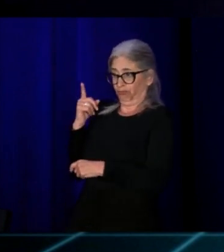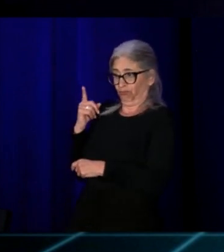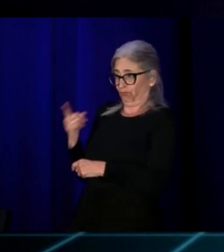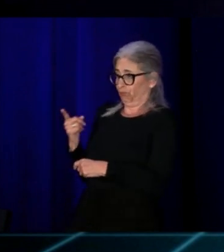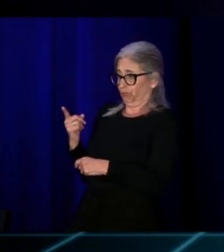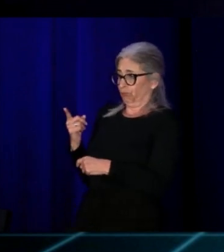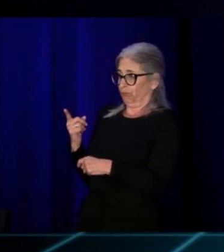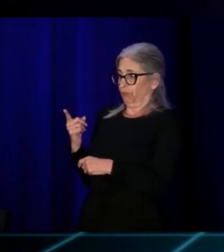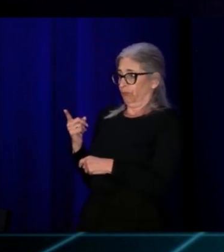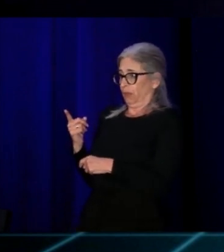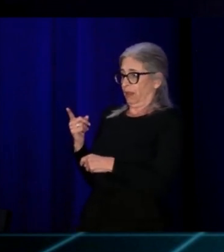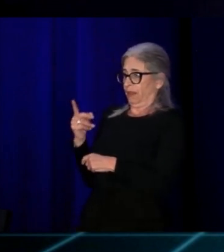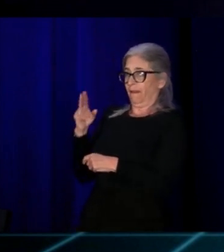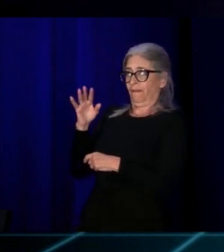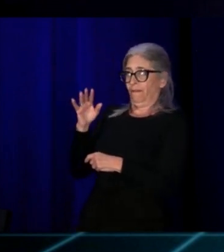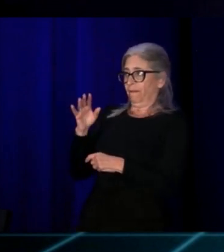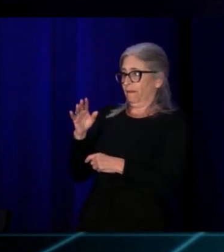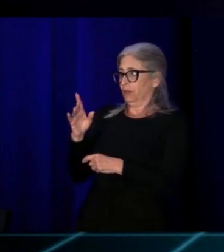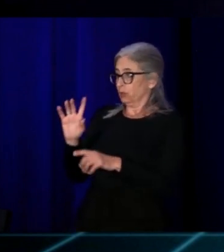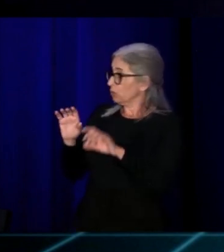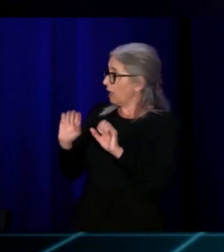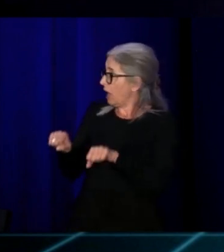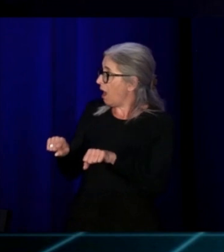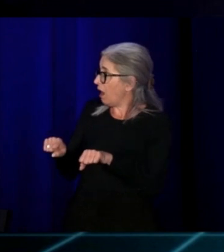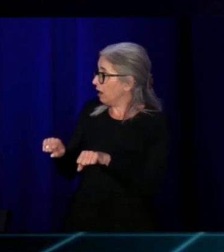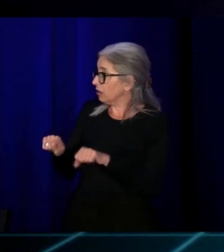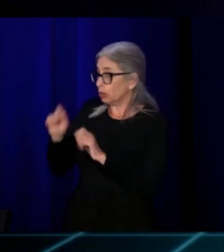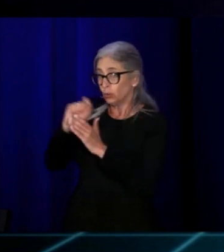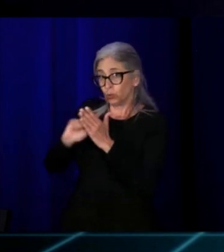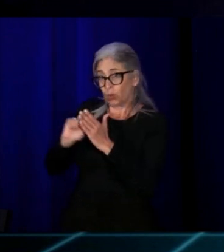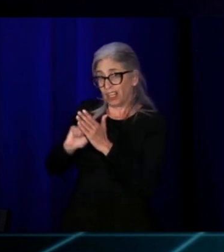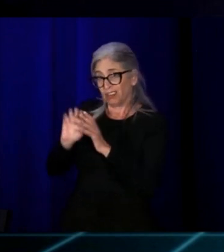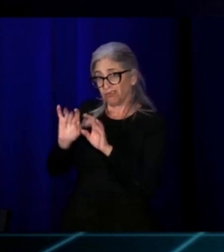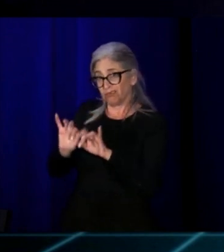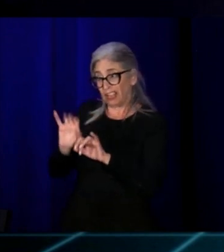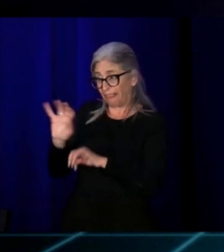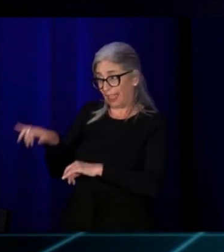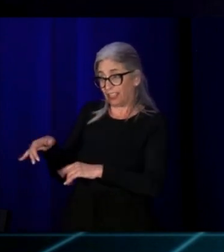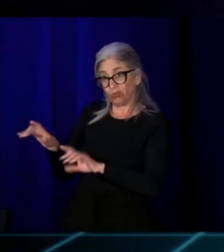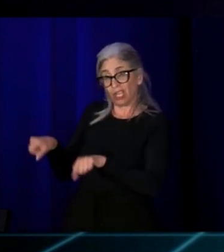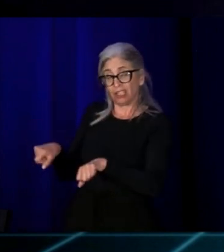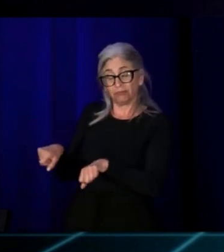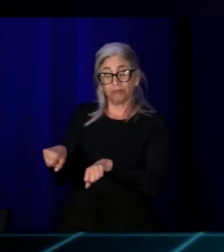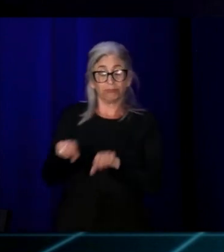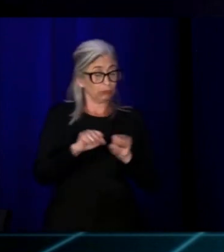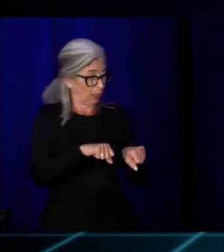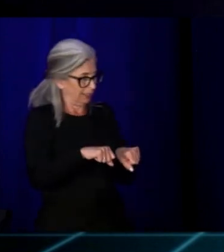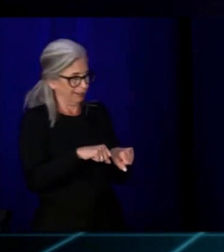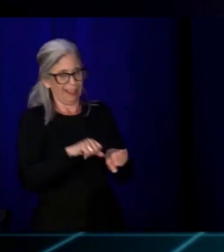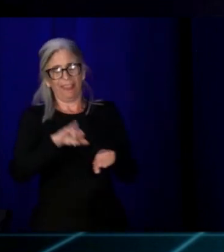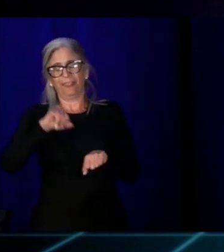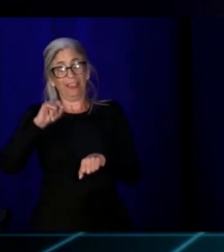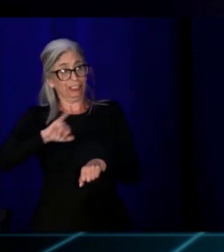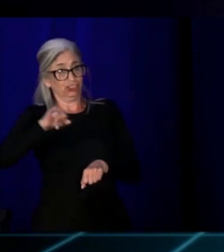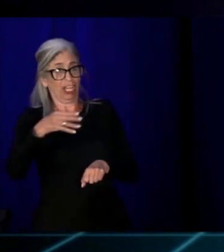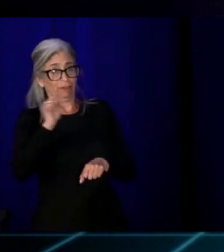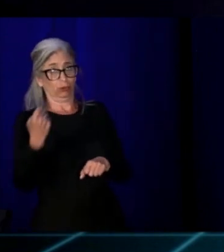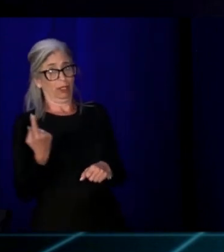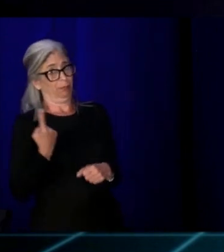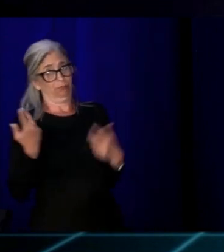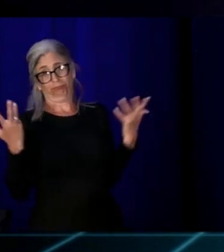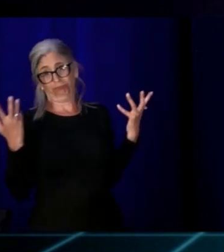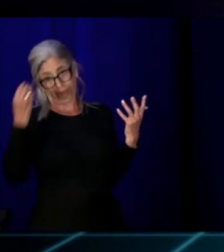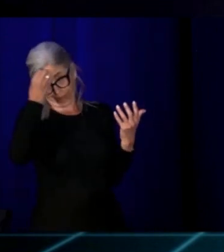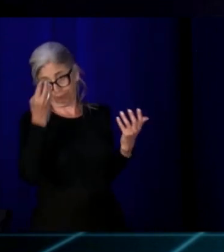know, you could also just write it this way. This is just JavaScript, by the way.